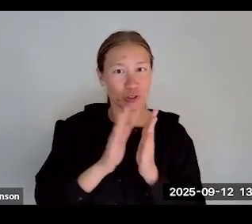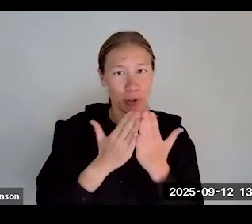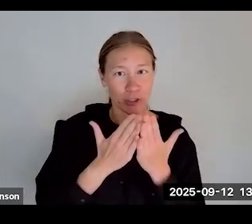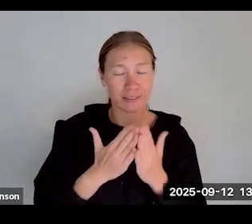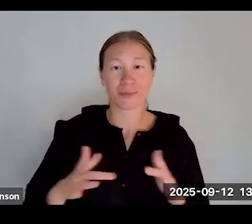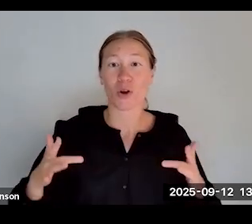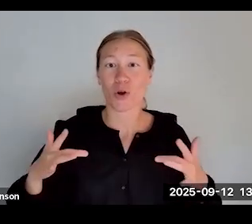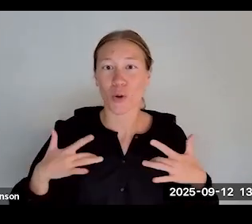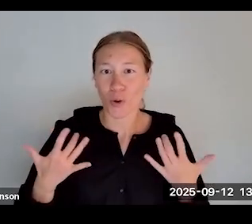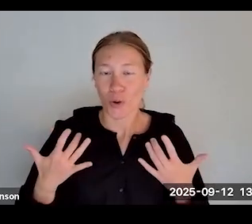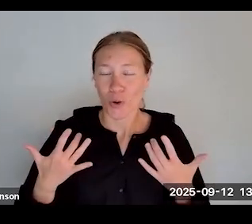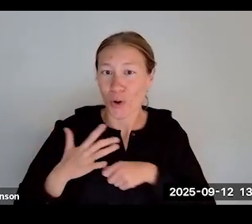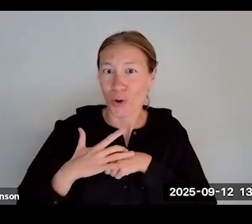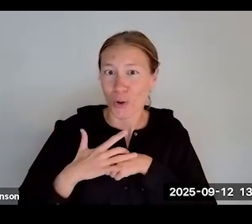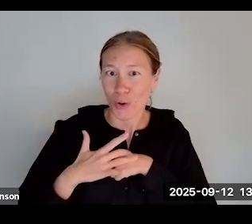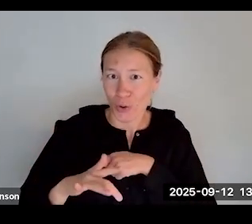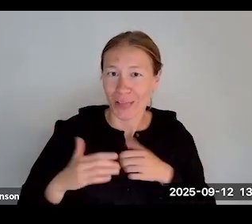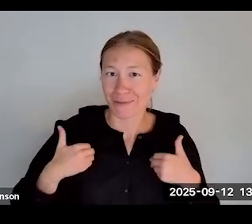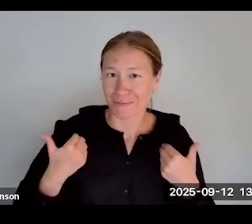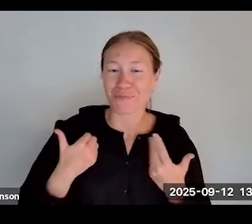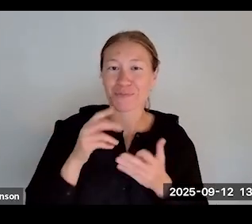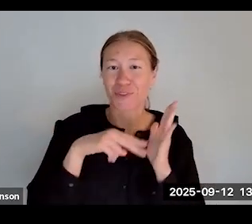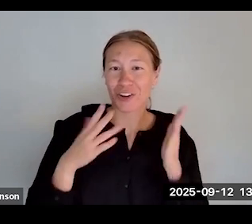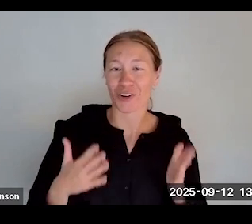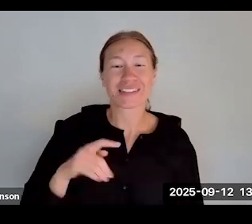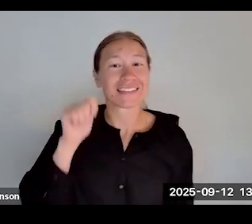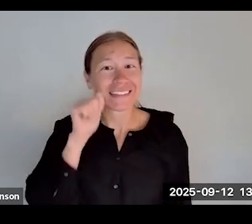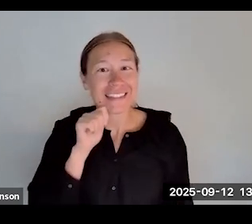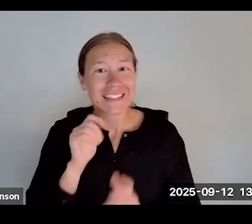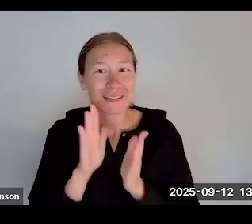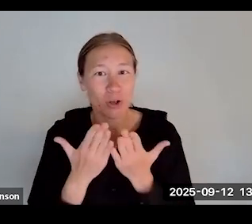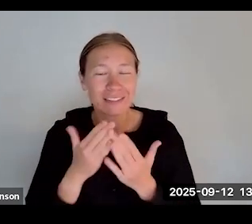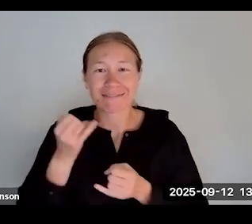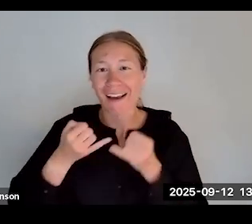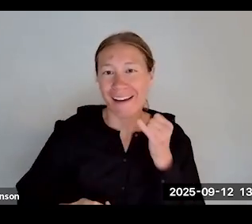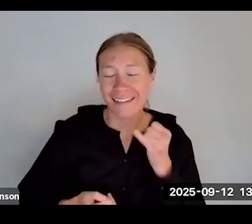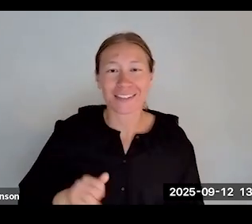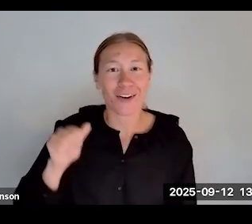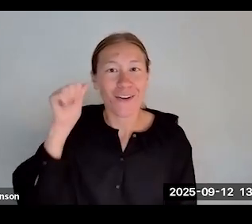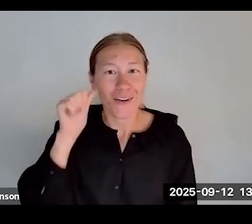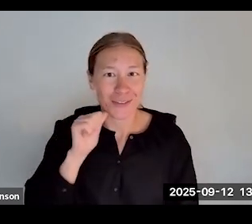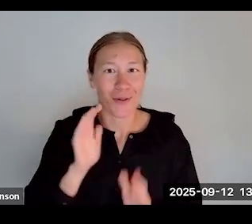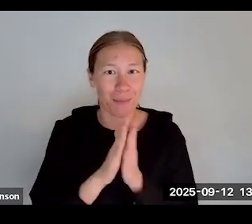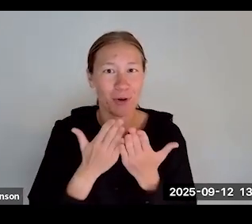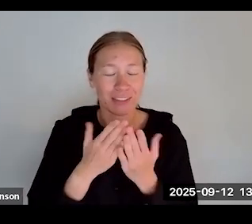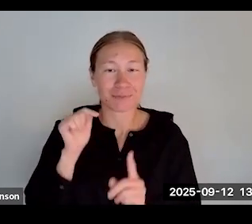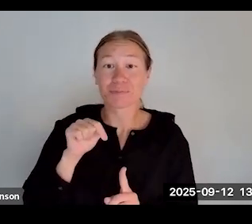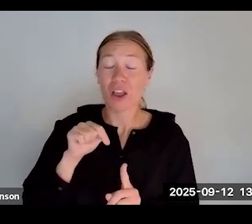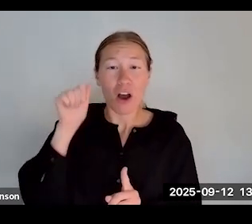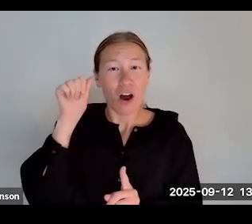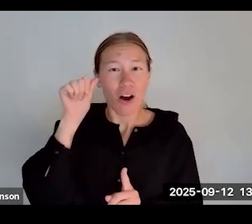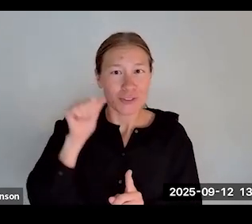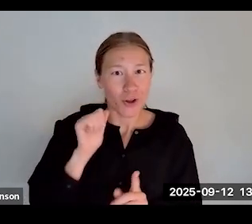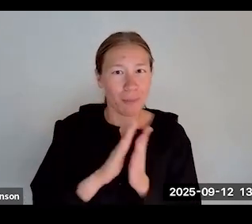early readers and teen books, and then we'll end with adult books. Within the adult book category, I'll be showcasing books